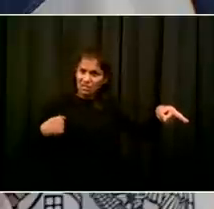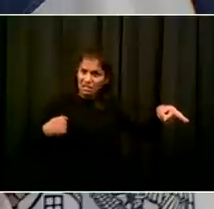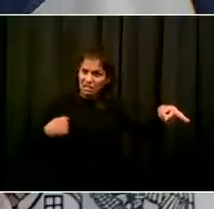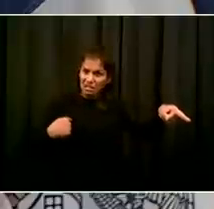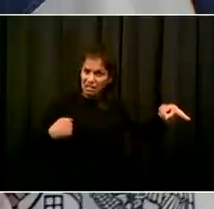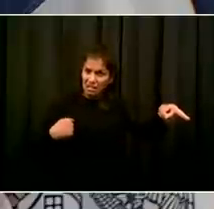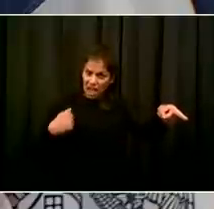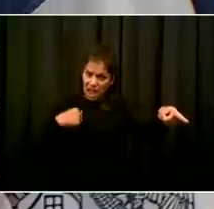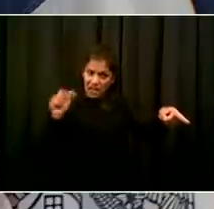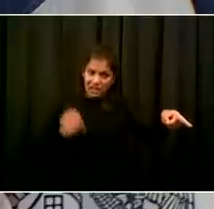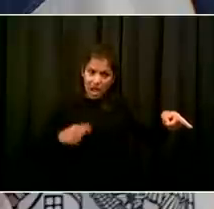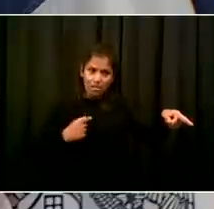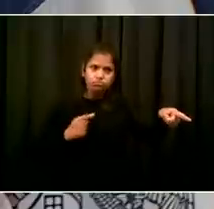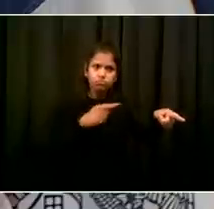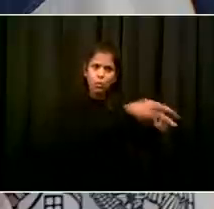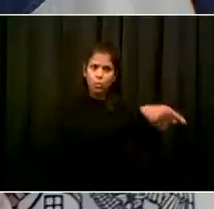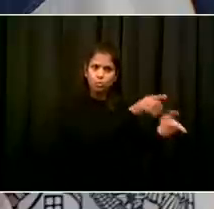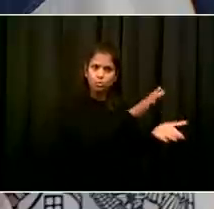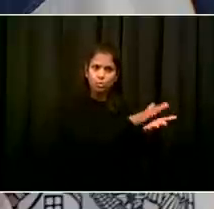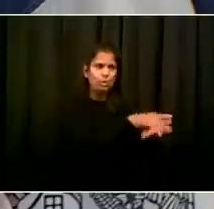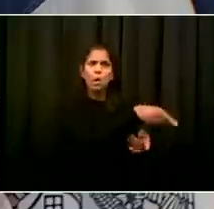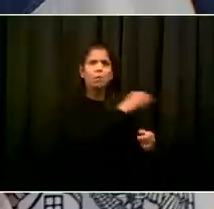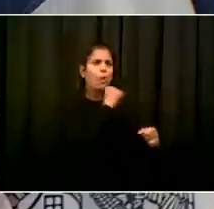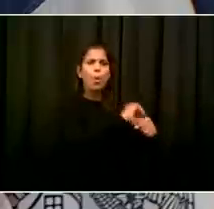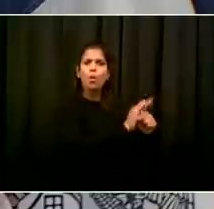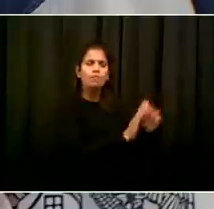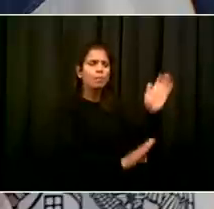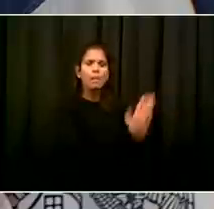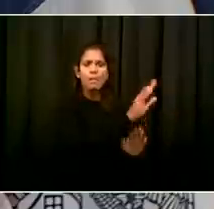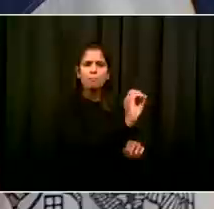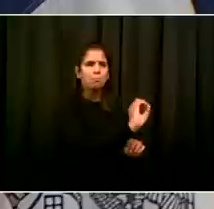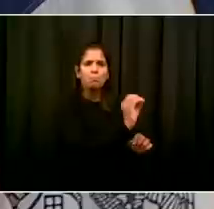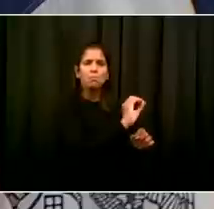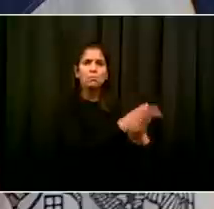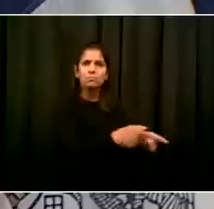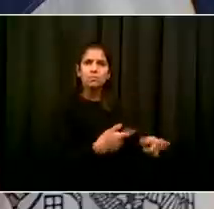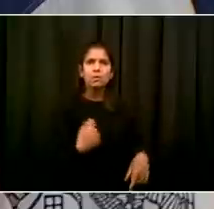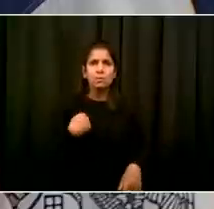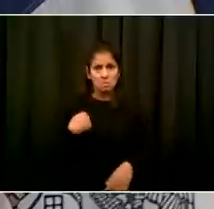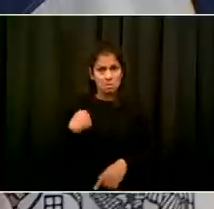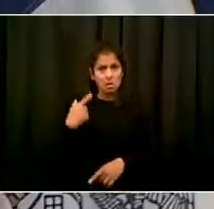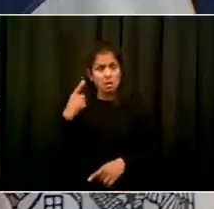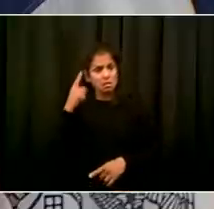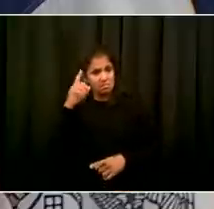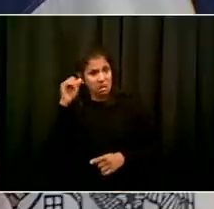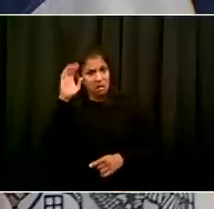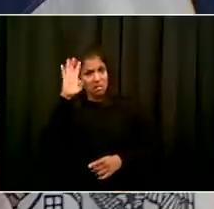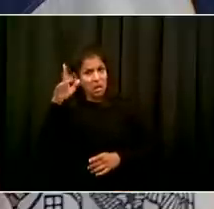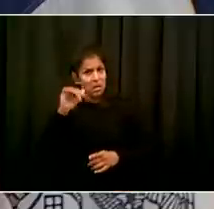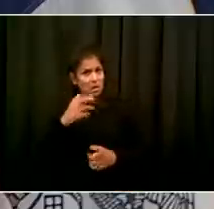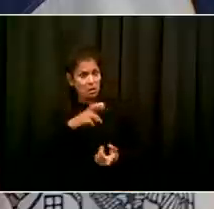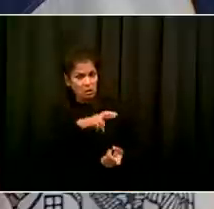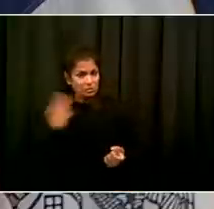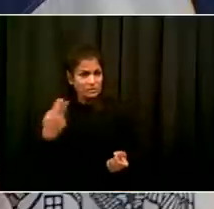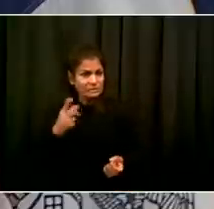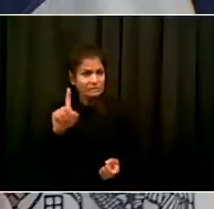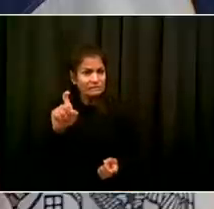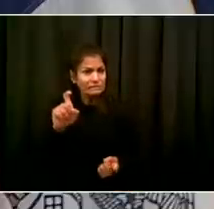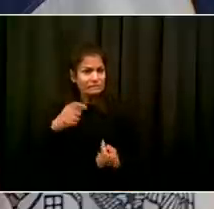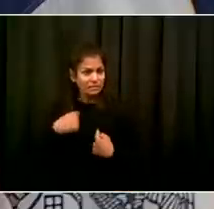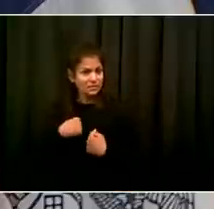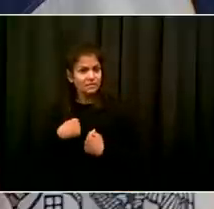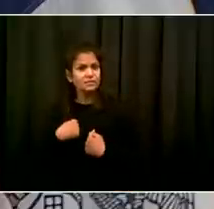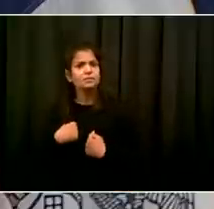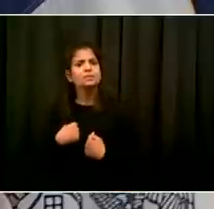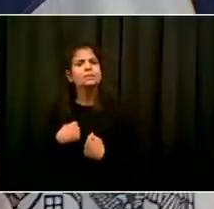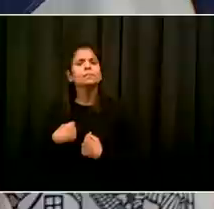creates an elevated risk for a couple of reasons. First is that we see the